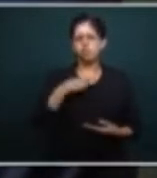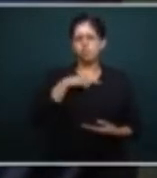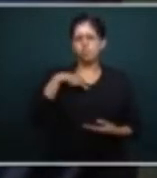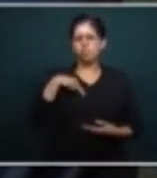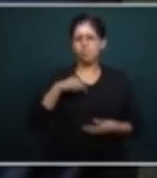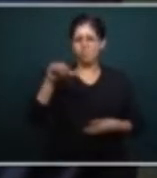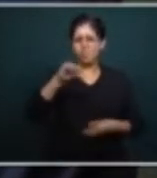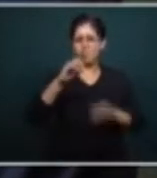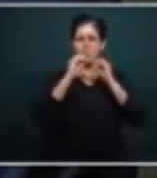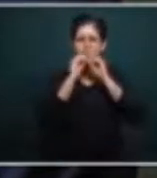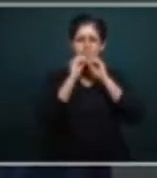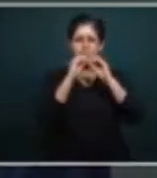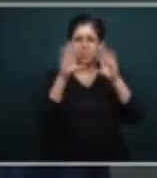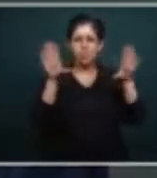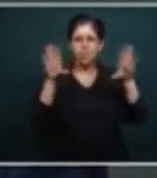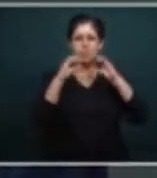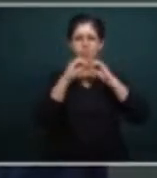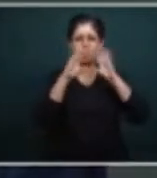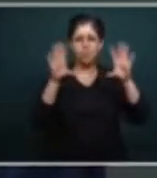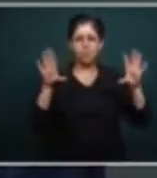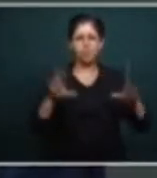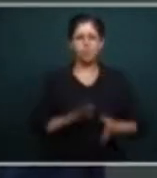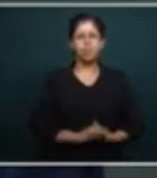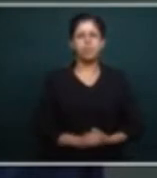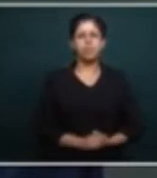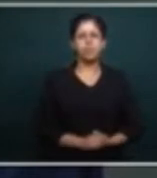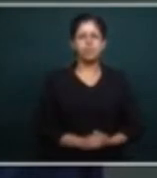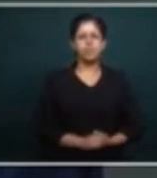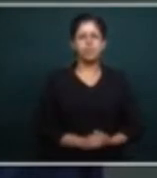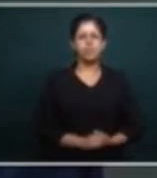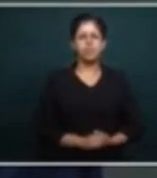And we're going to inform